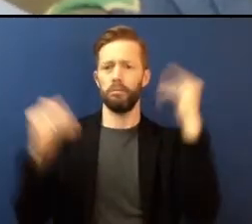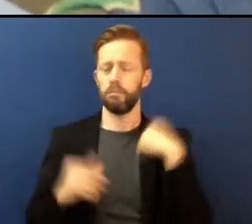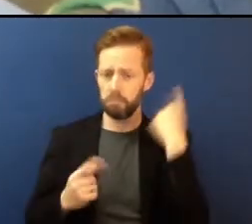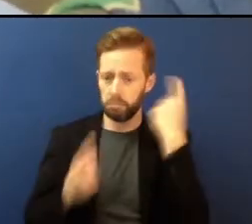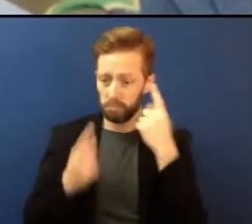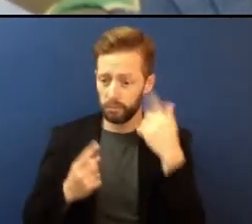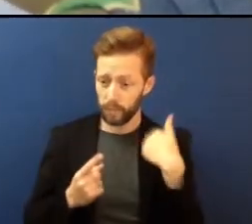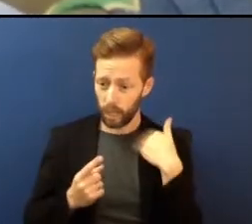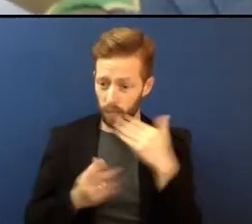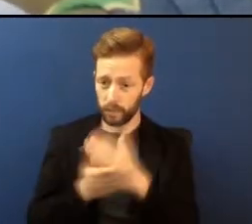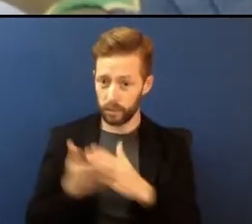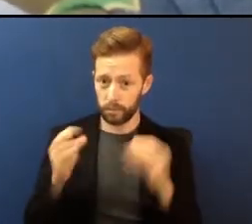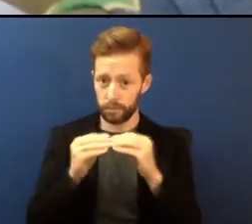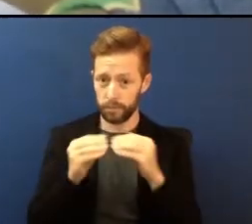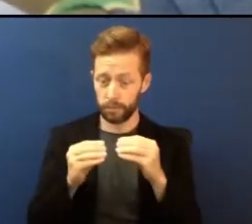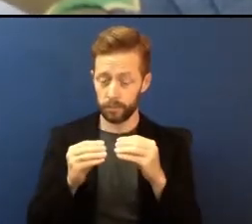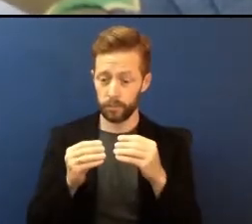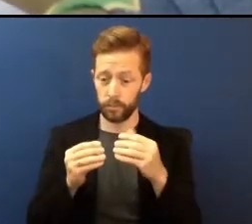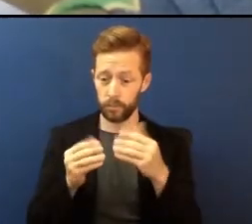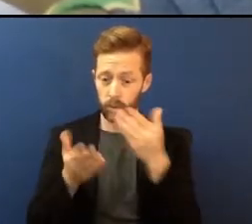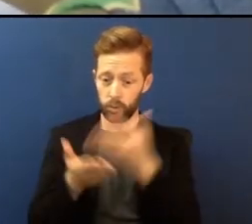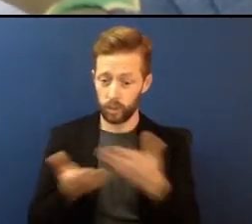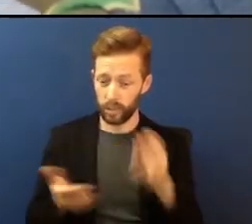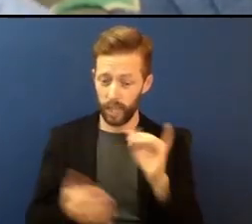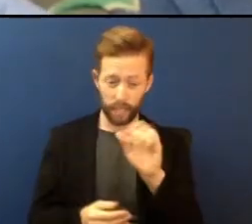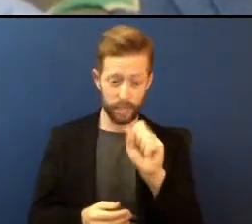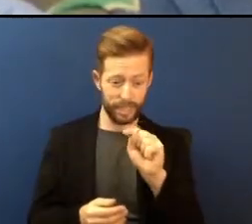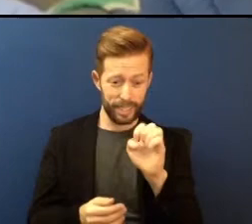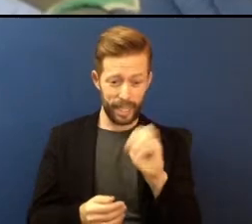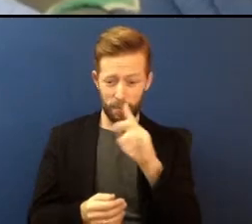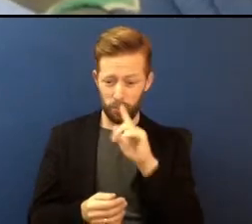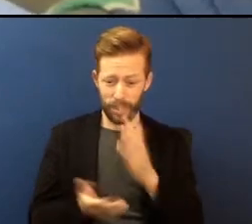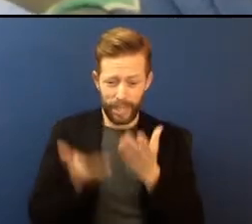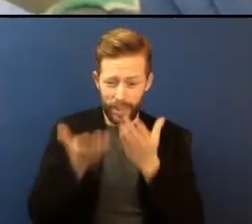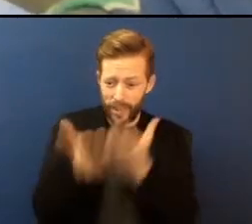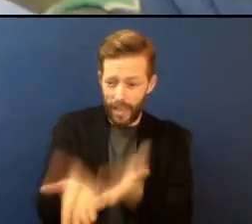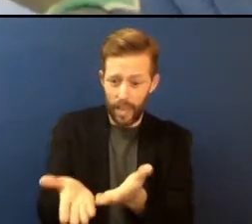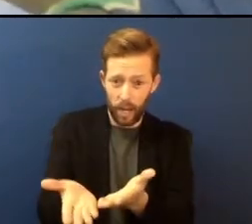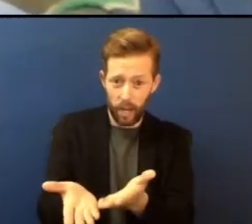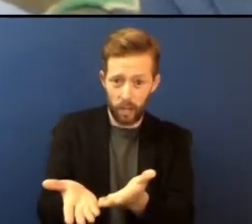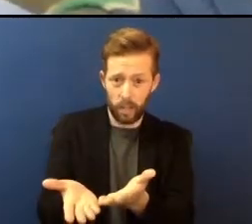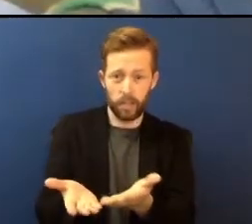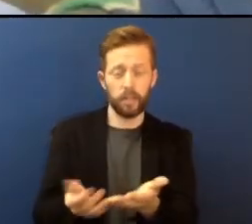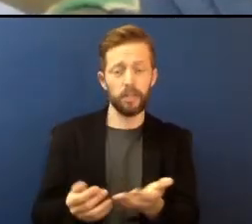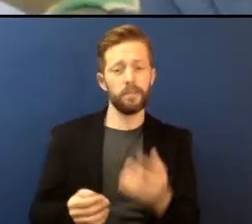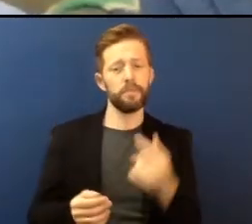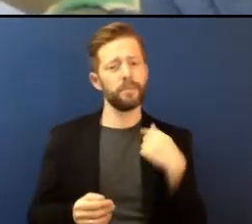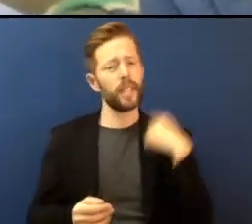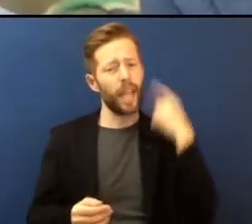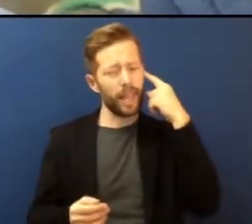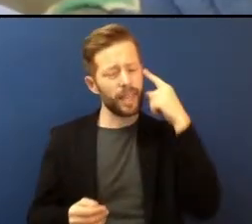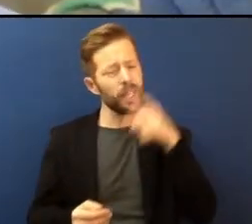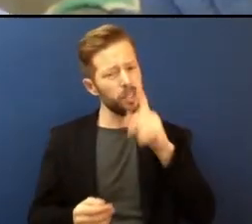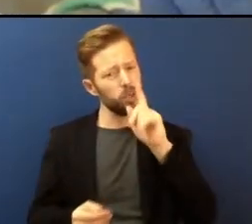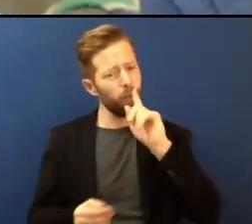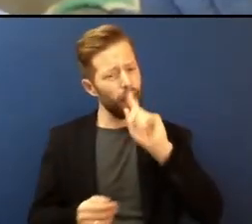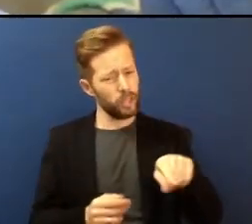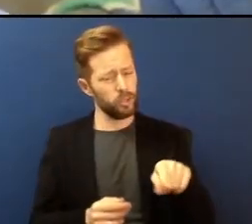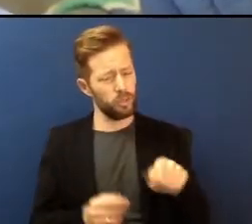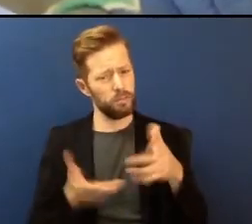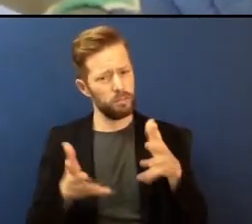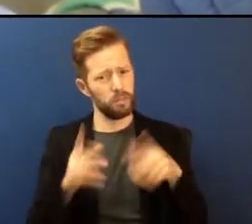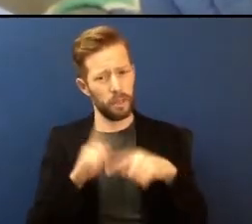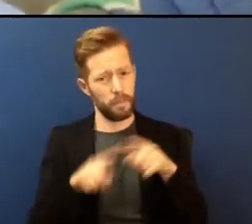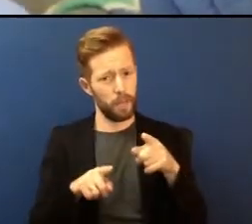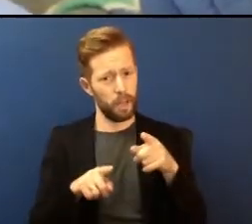you have some additional resources that point out that the STEM's in front of them that they don't actually see because they don't know? I really think you addressed